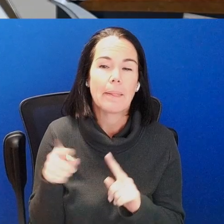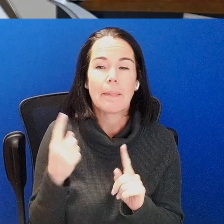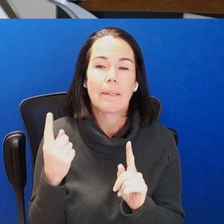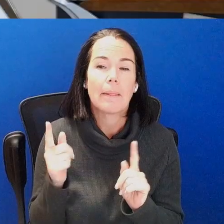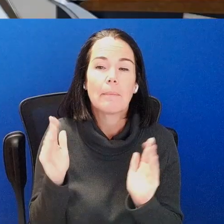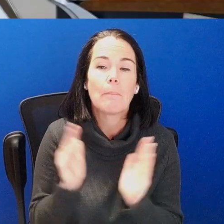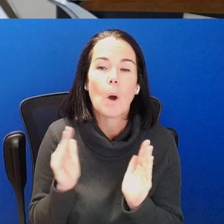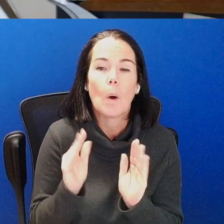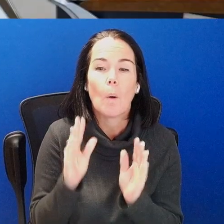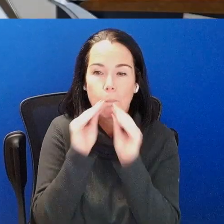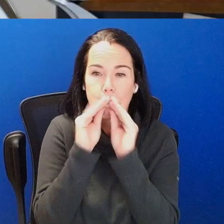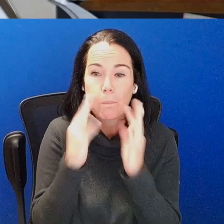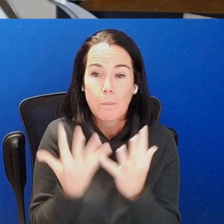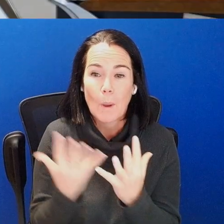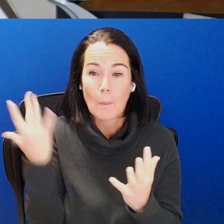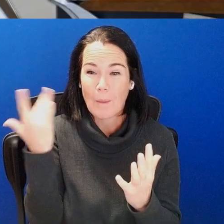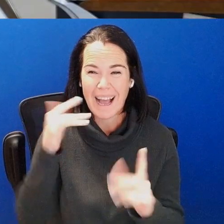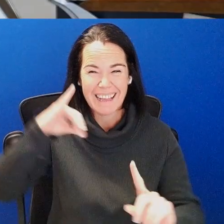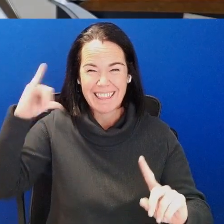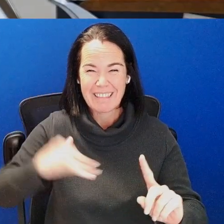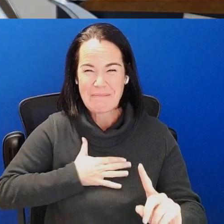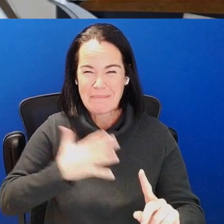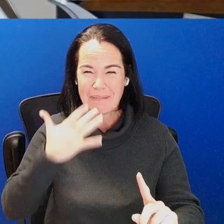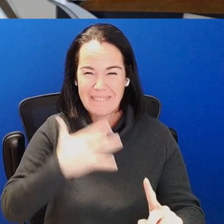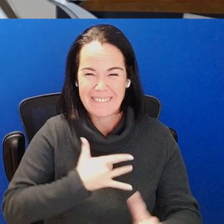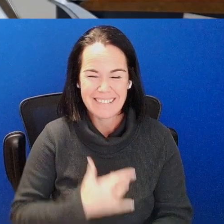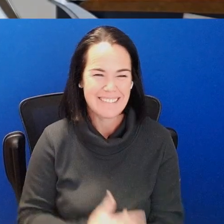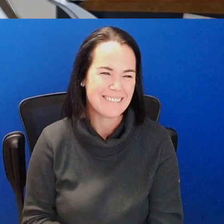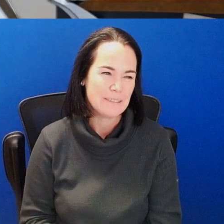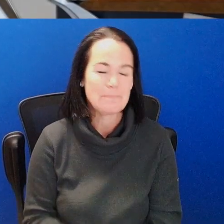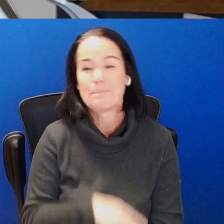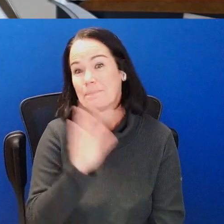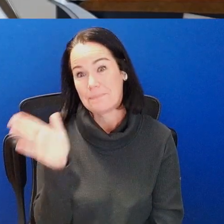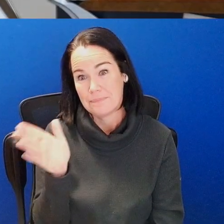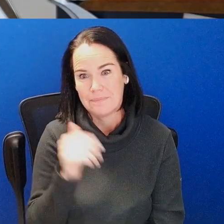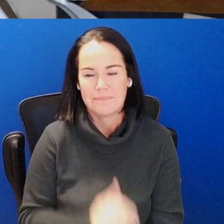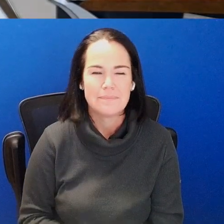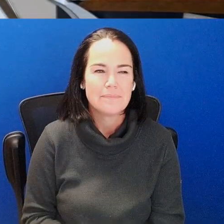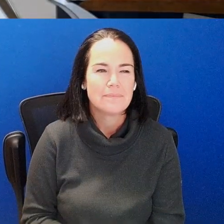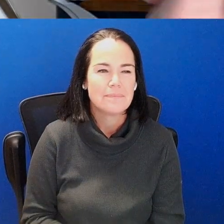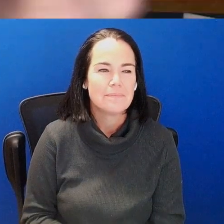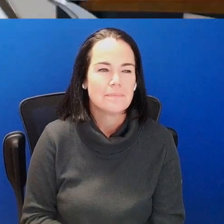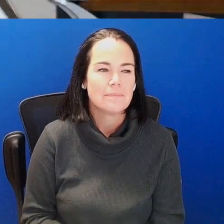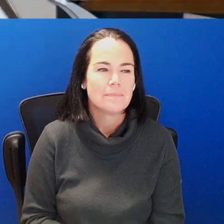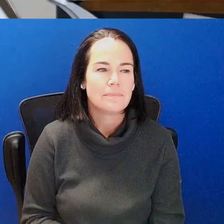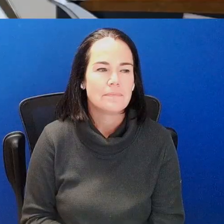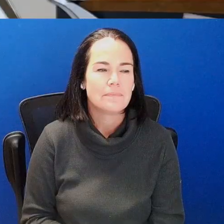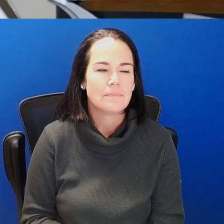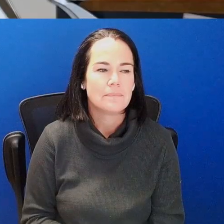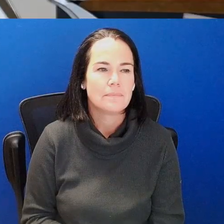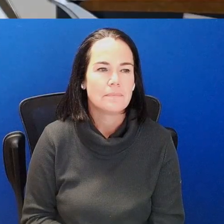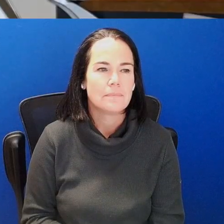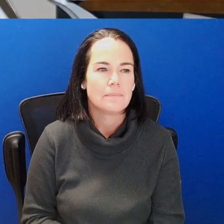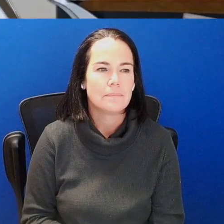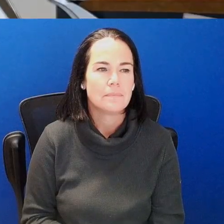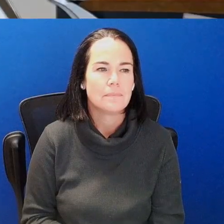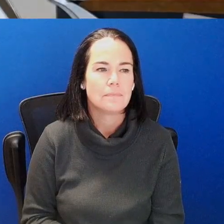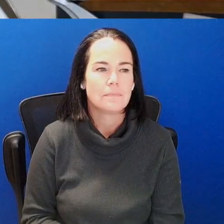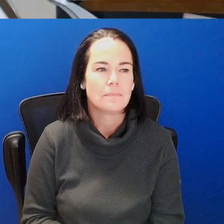balloon, because it's my birthday. All right.